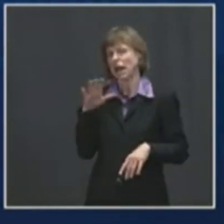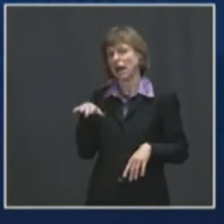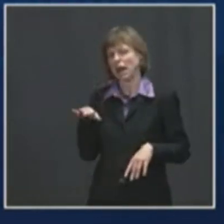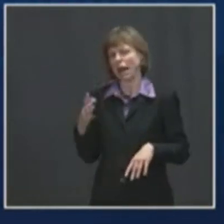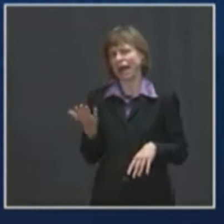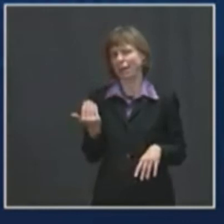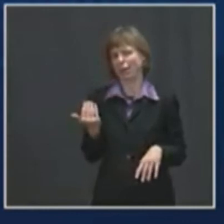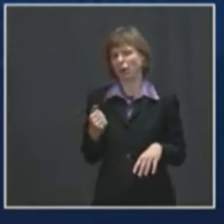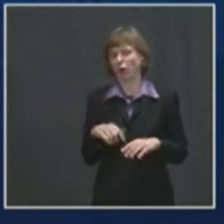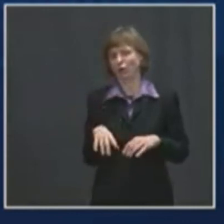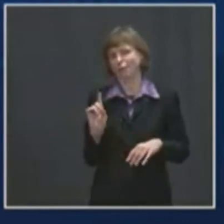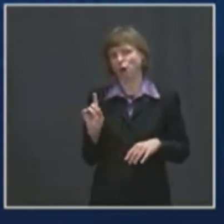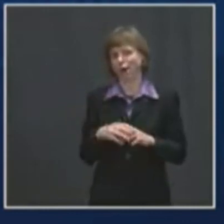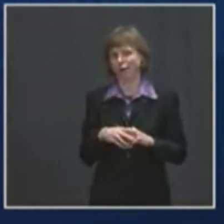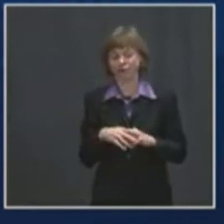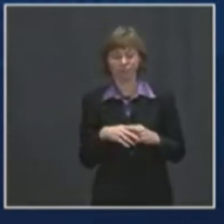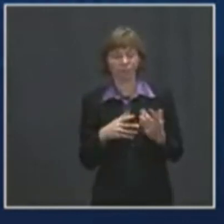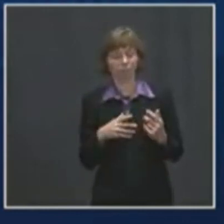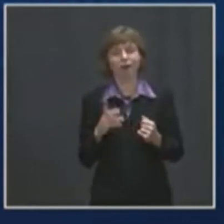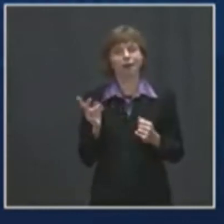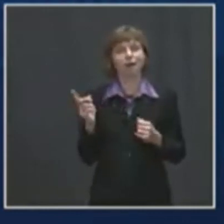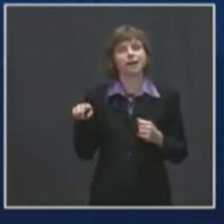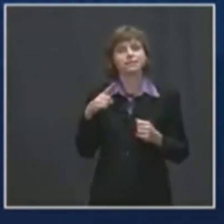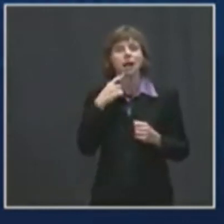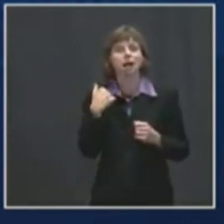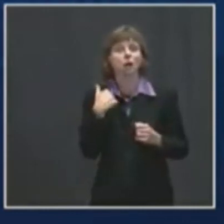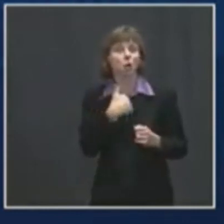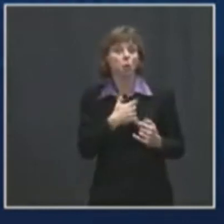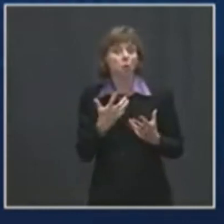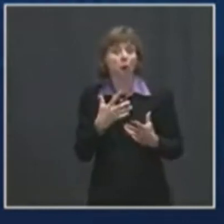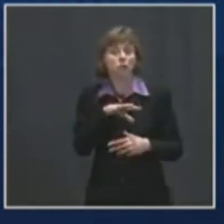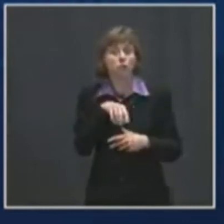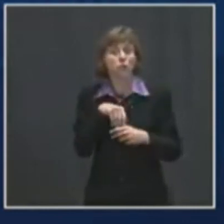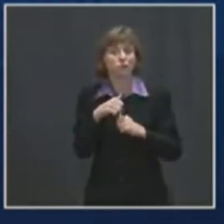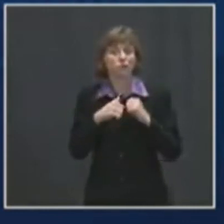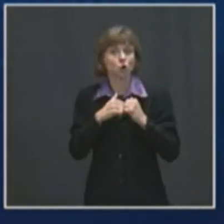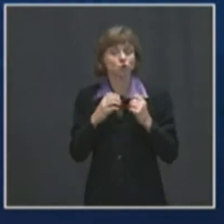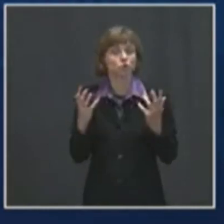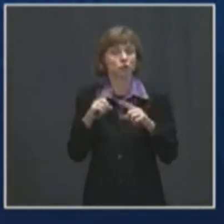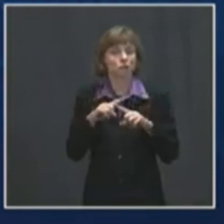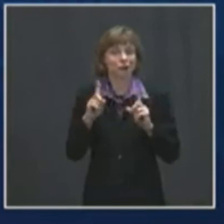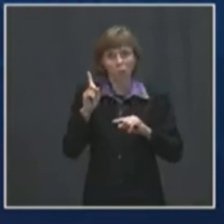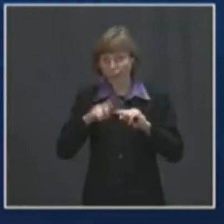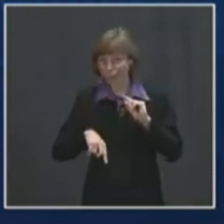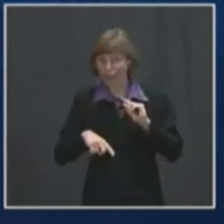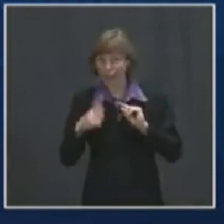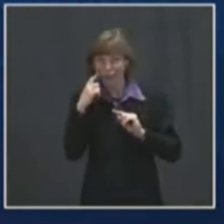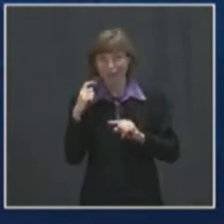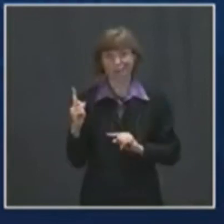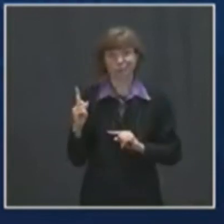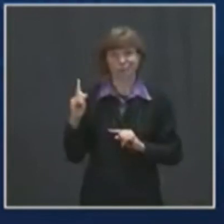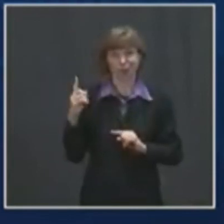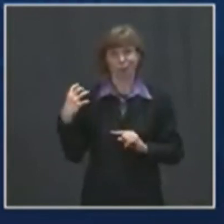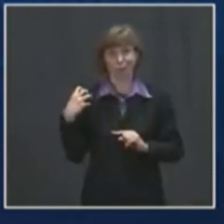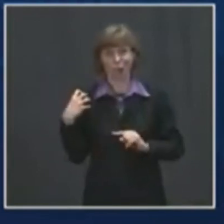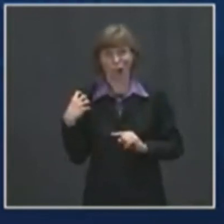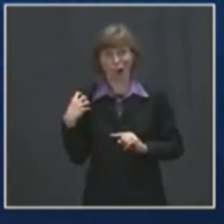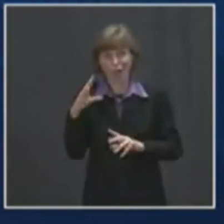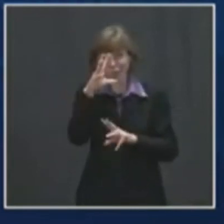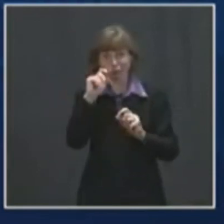And they said, we want to do infrastructure, but we can't do it because our boss, President Trump, doesn't have a